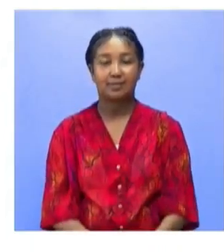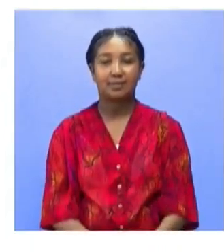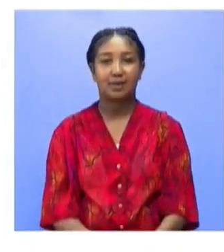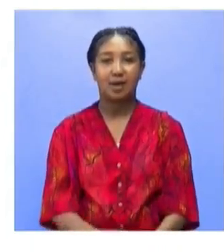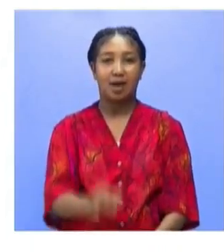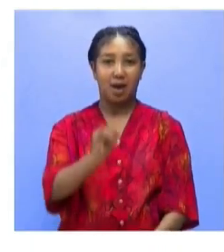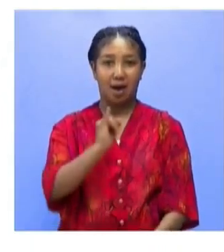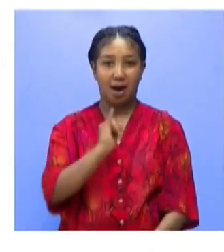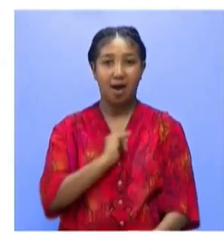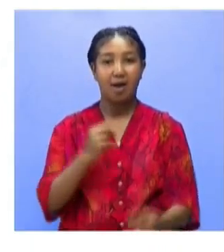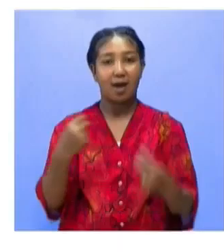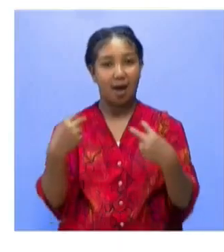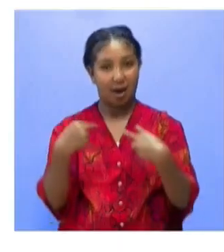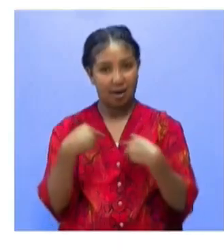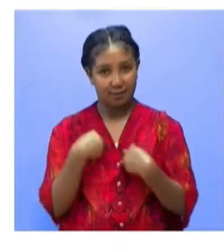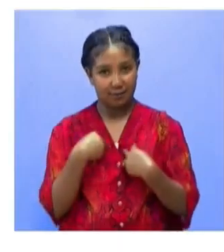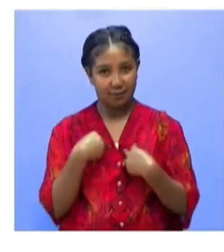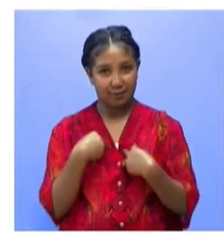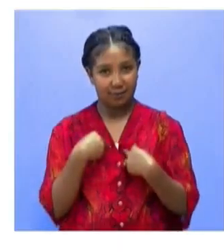I have